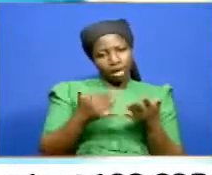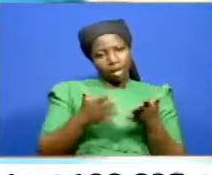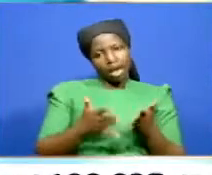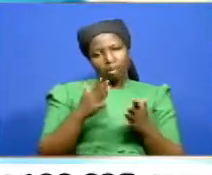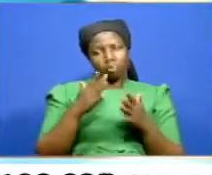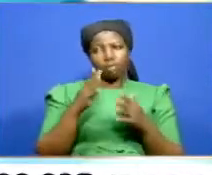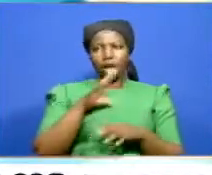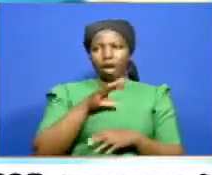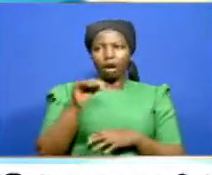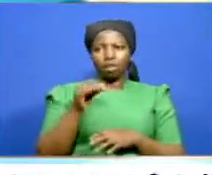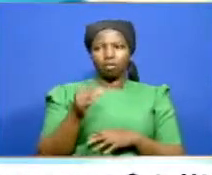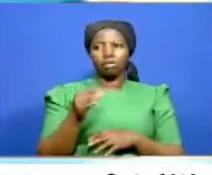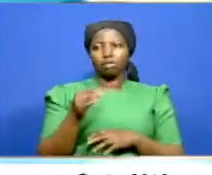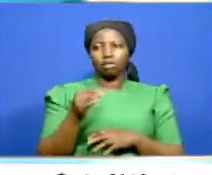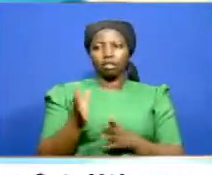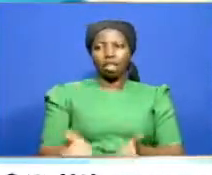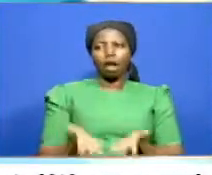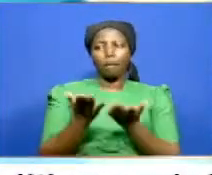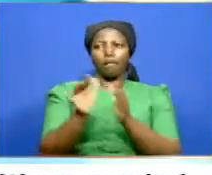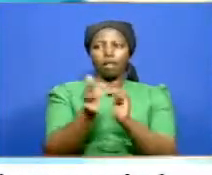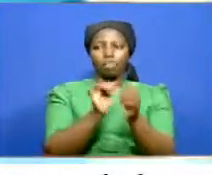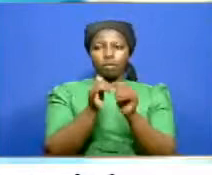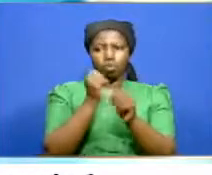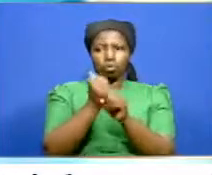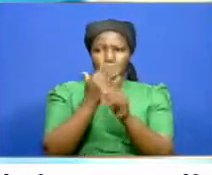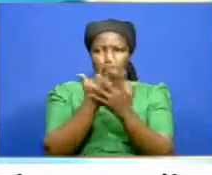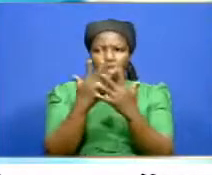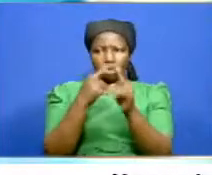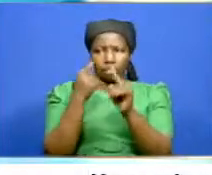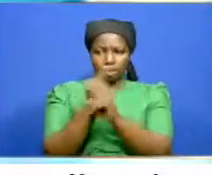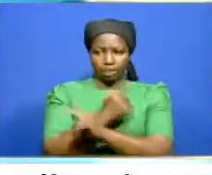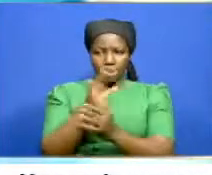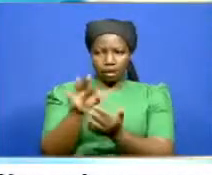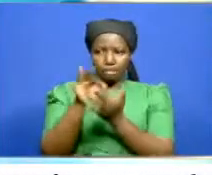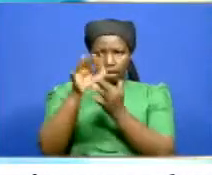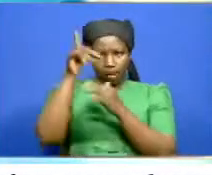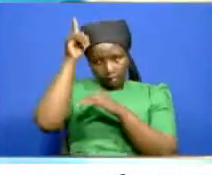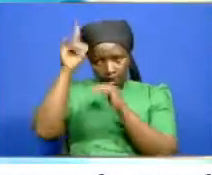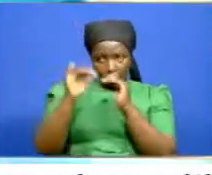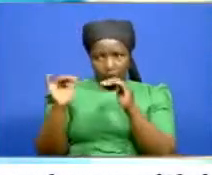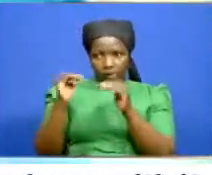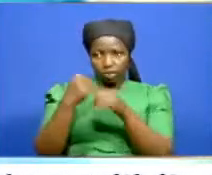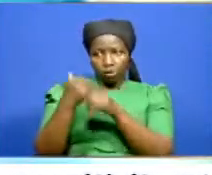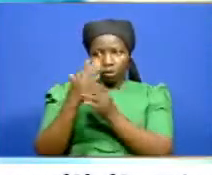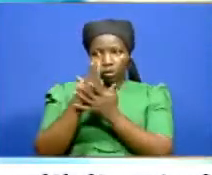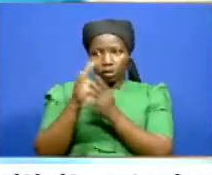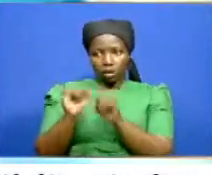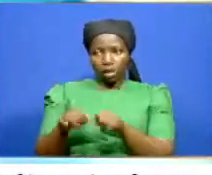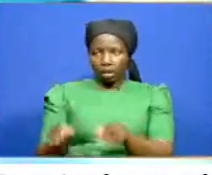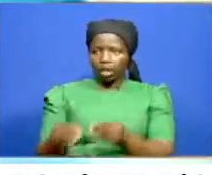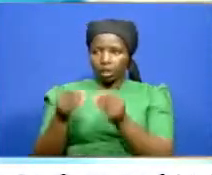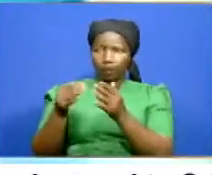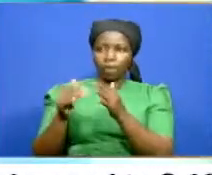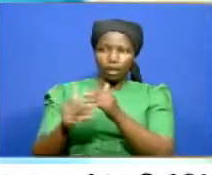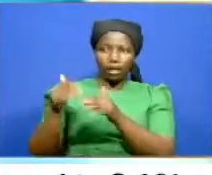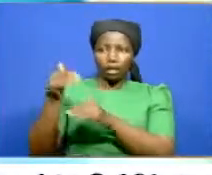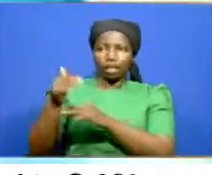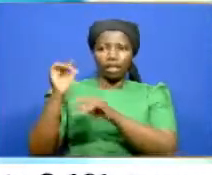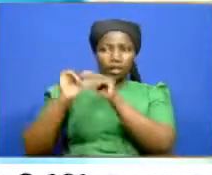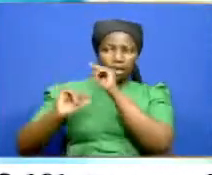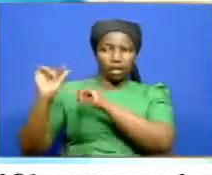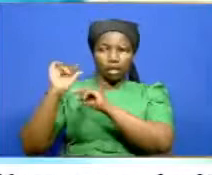maybe just do things differently, especially at the grassroots, so that we can give the next generation of athletes, the next generation of